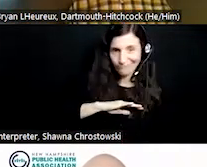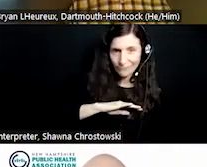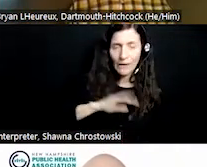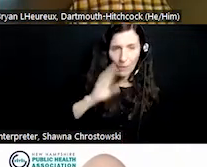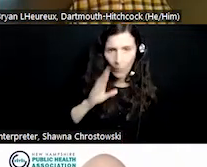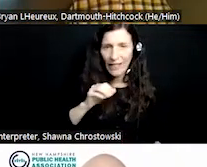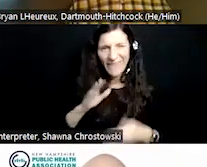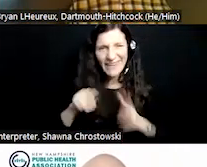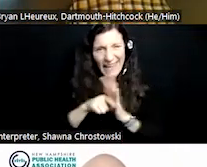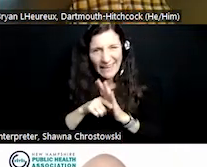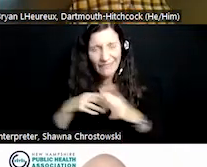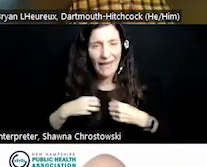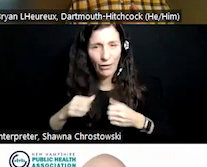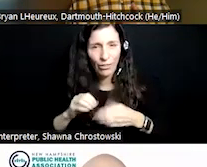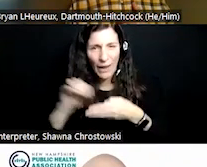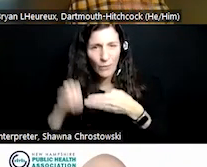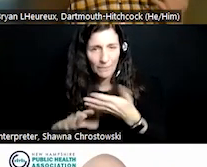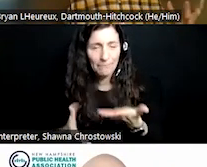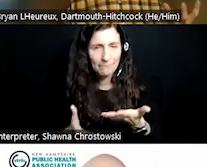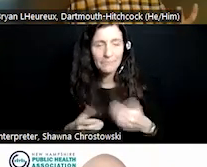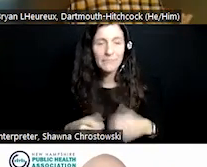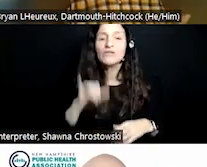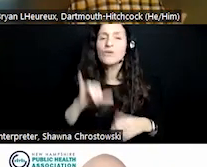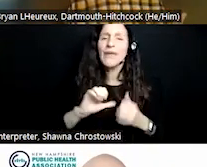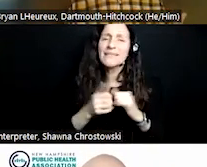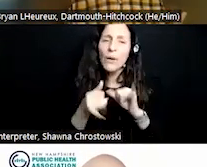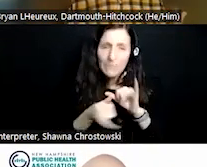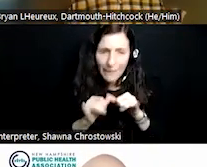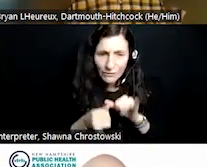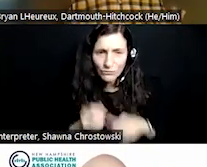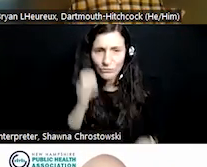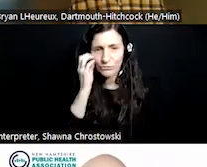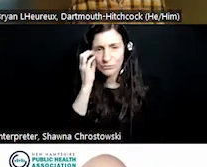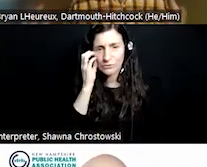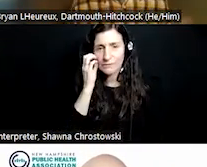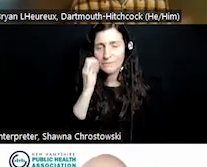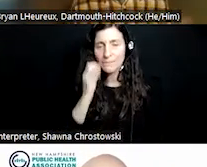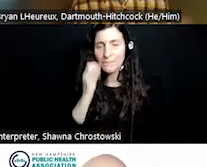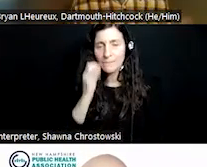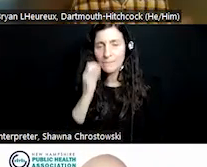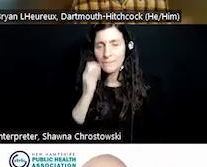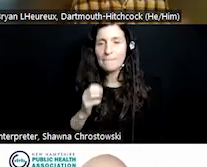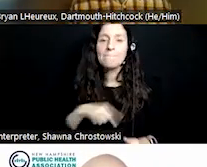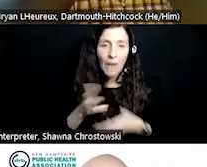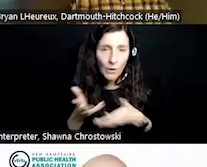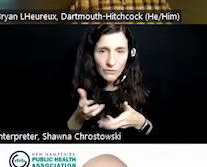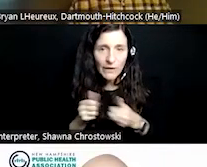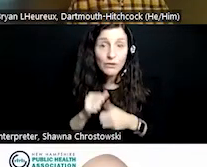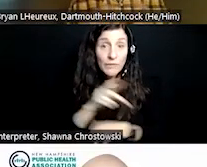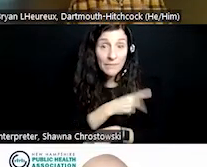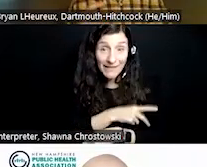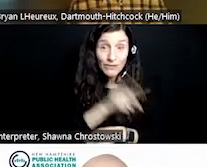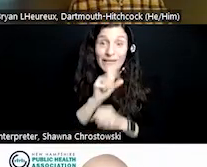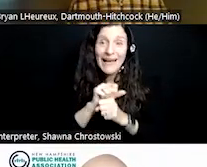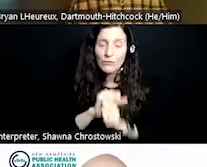to sort of measure if our interactions with the patients are having impact,